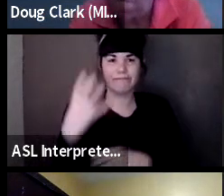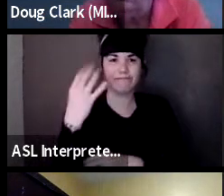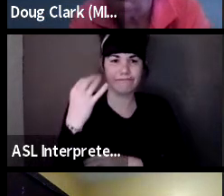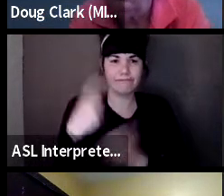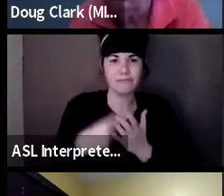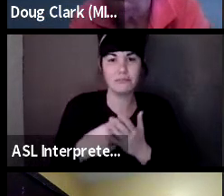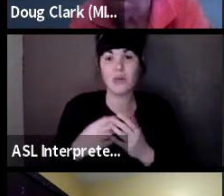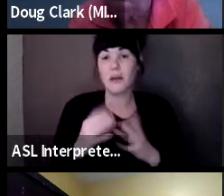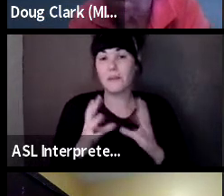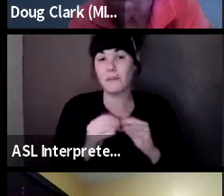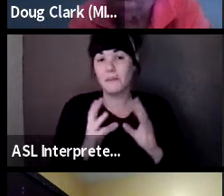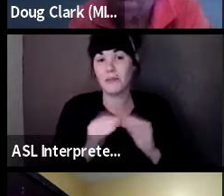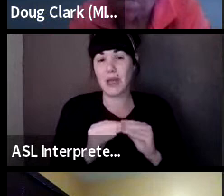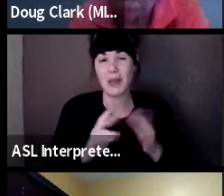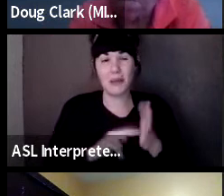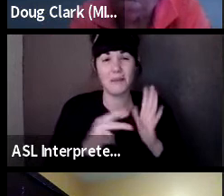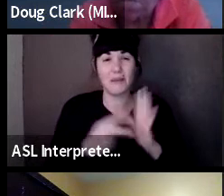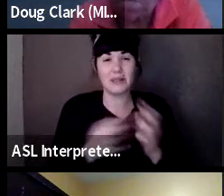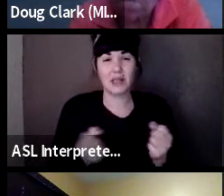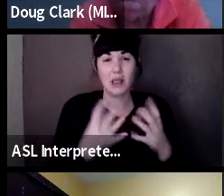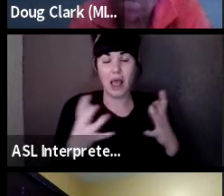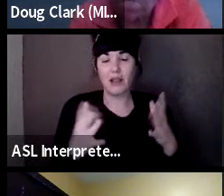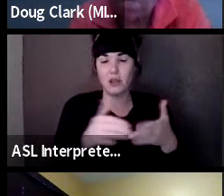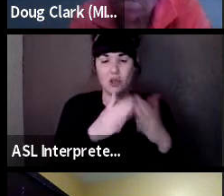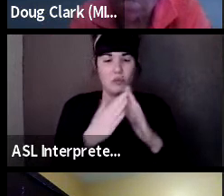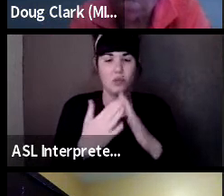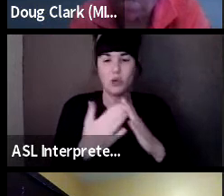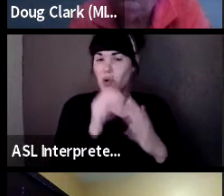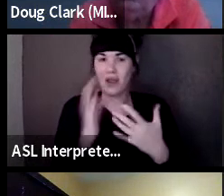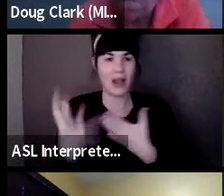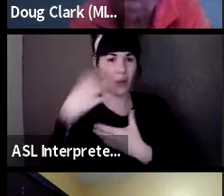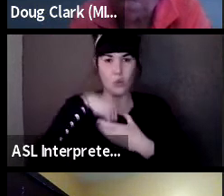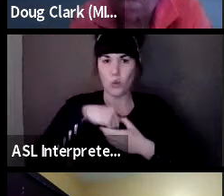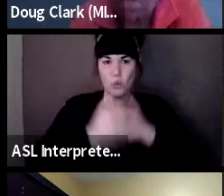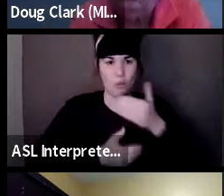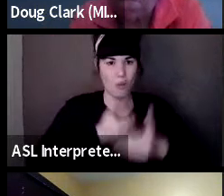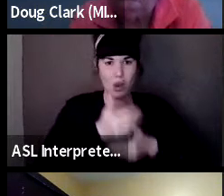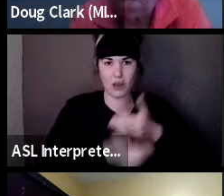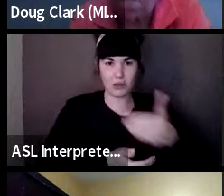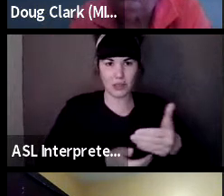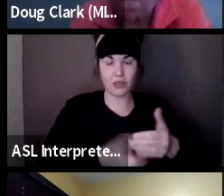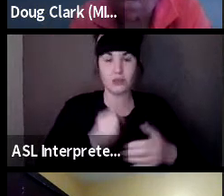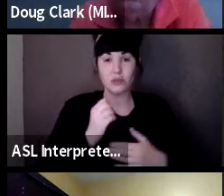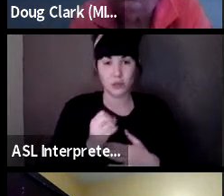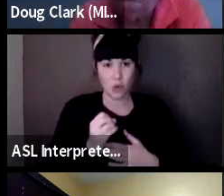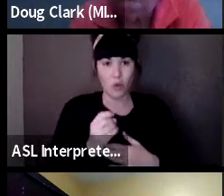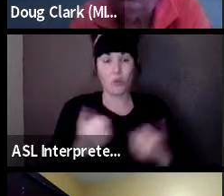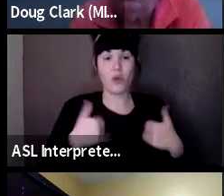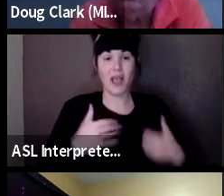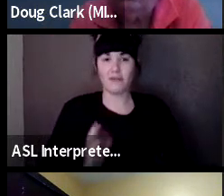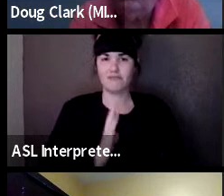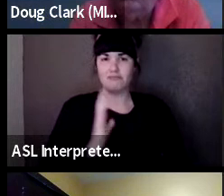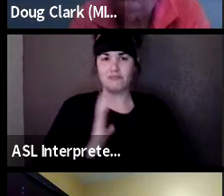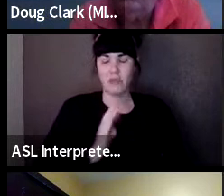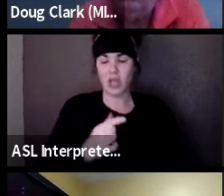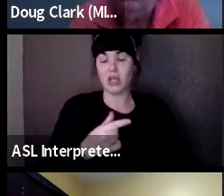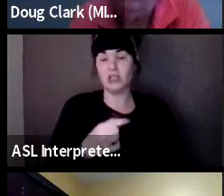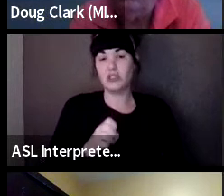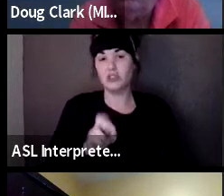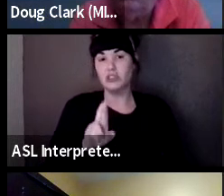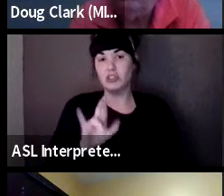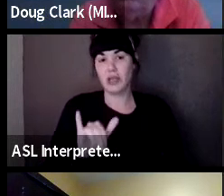process. So we start with a sophisticated gerrymandering based on politics, and we switch it with